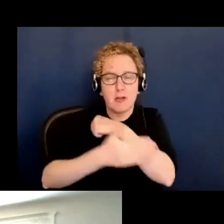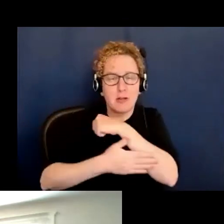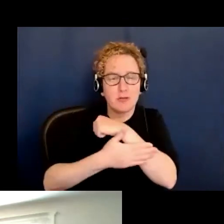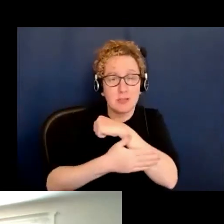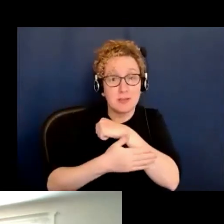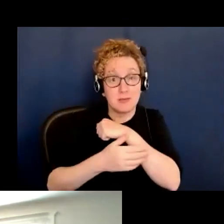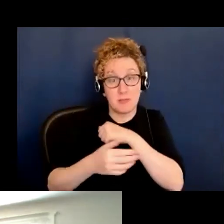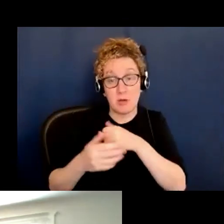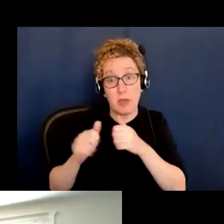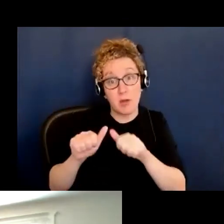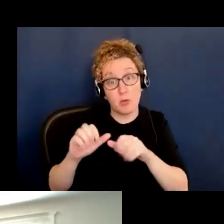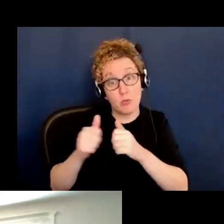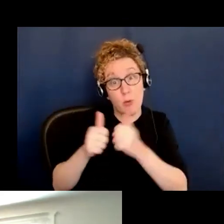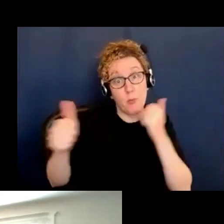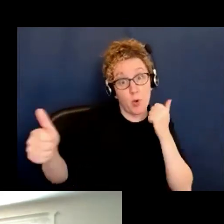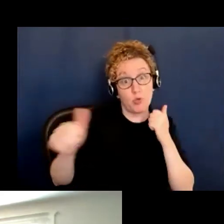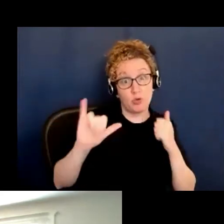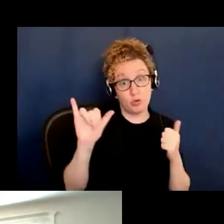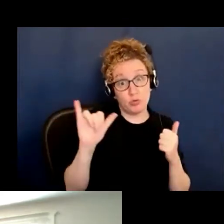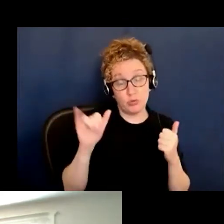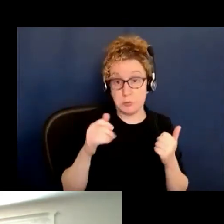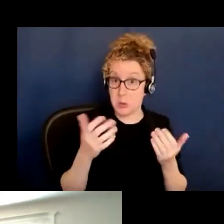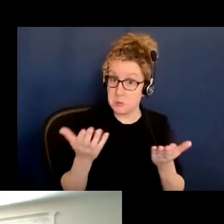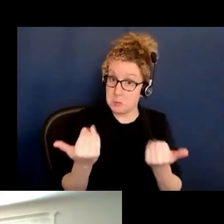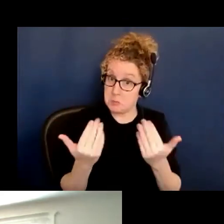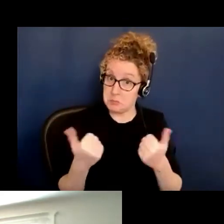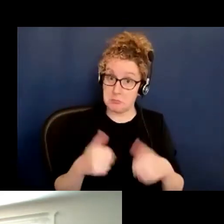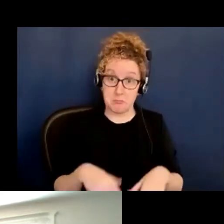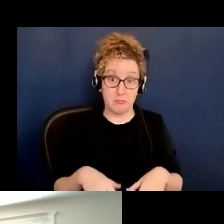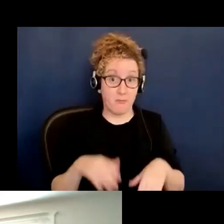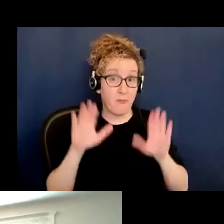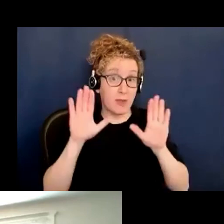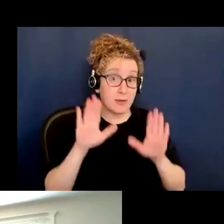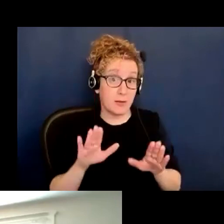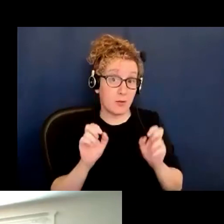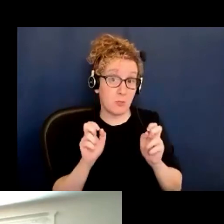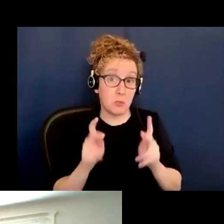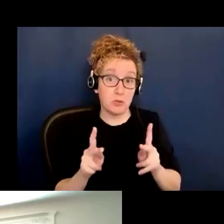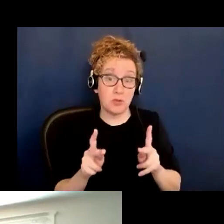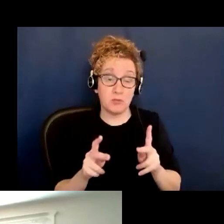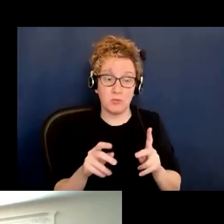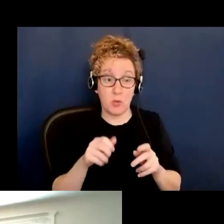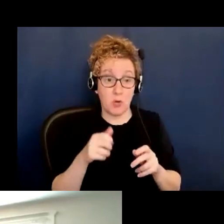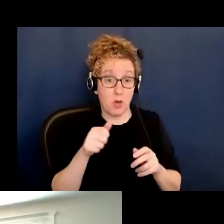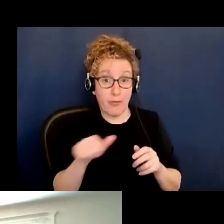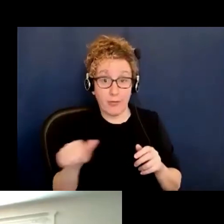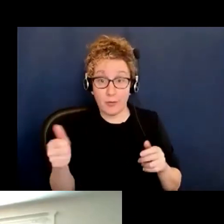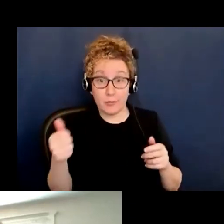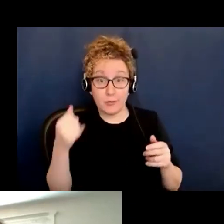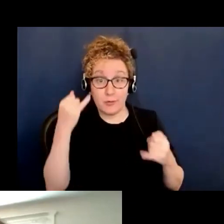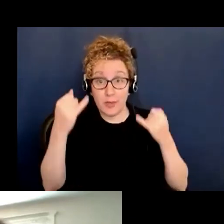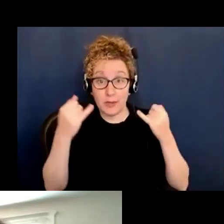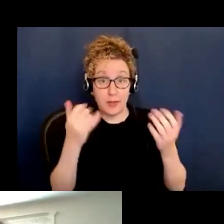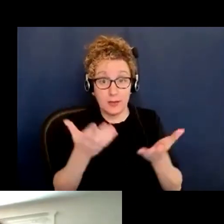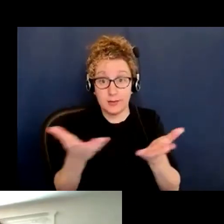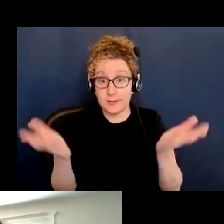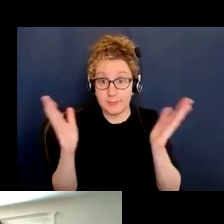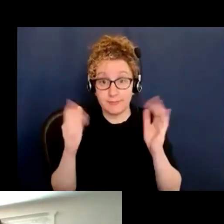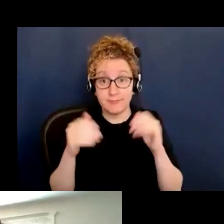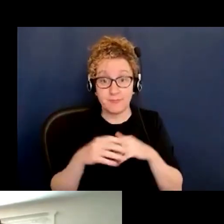If anybody else has some ideas, you're welcome to share them in the chat box, or my team might also have